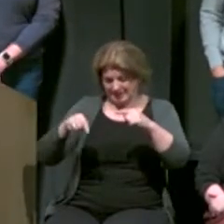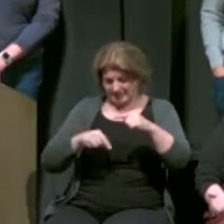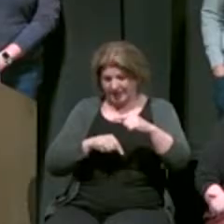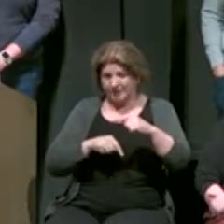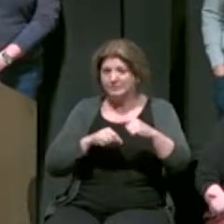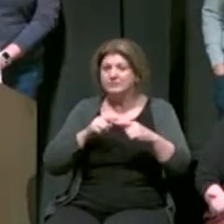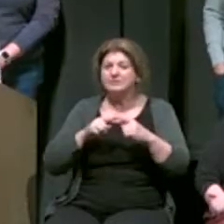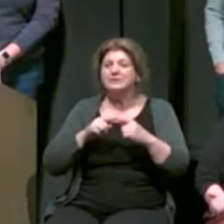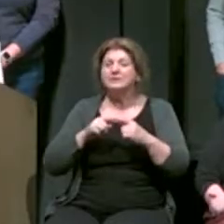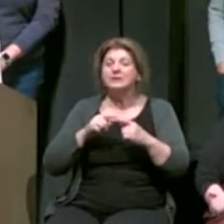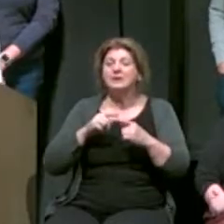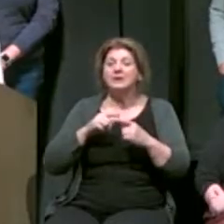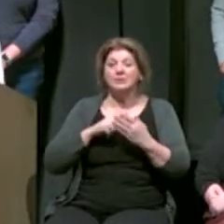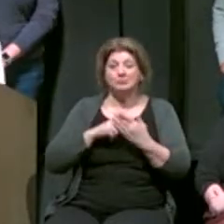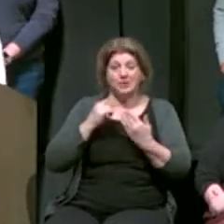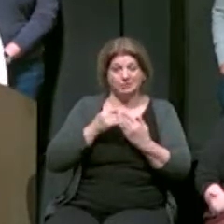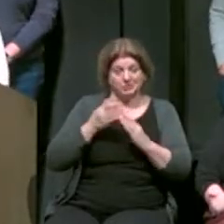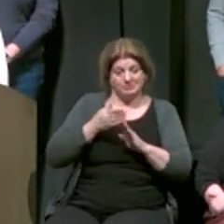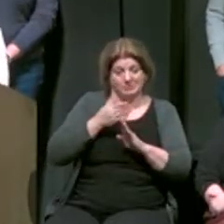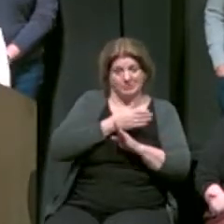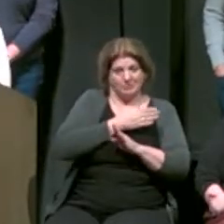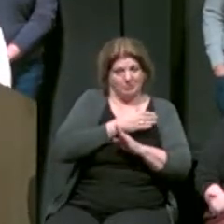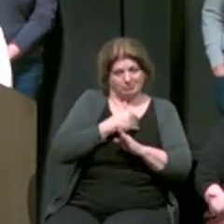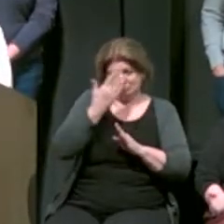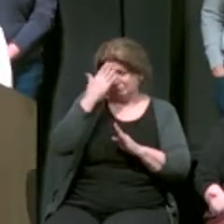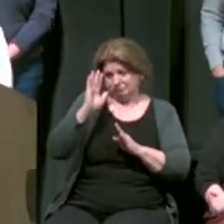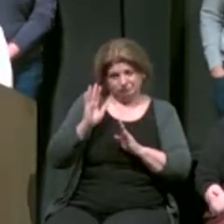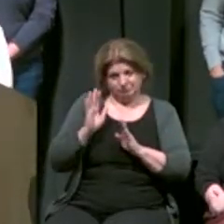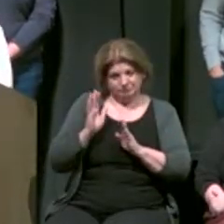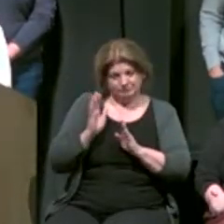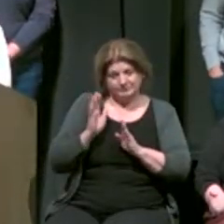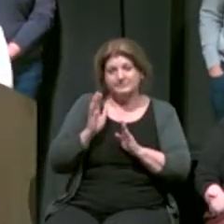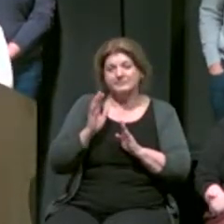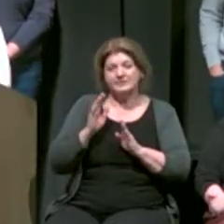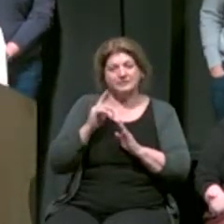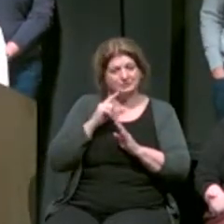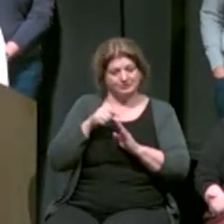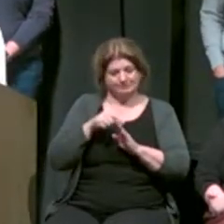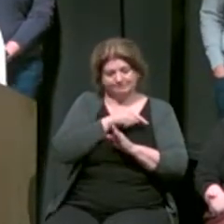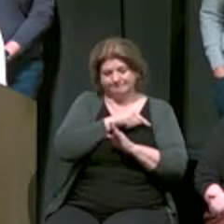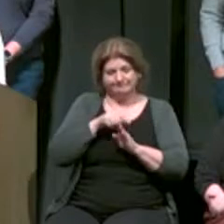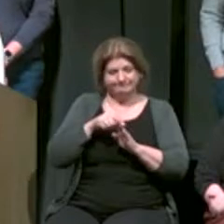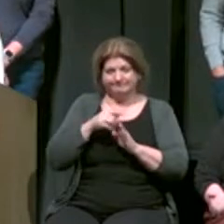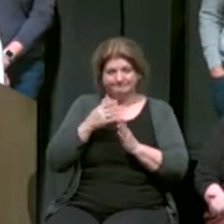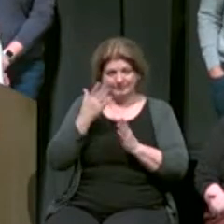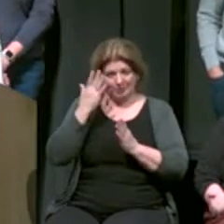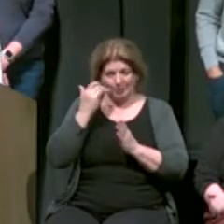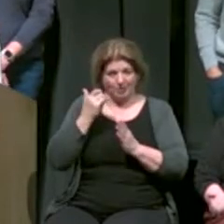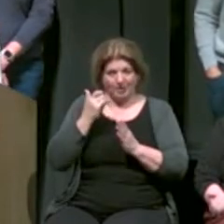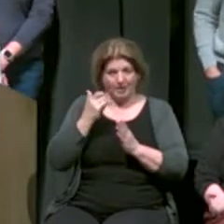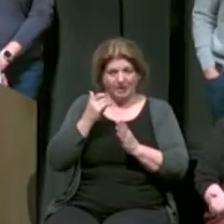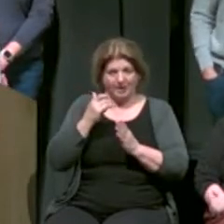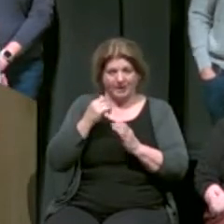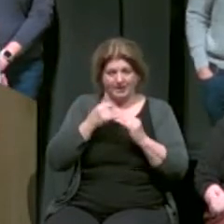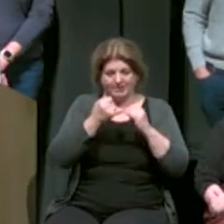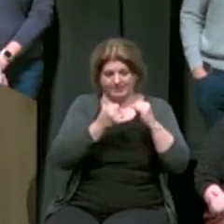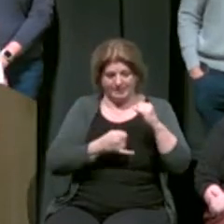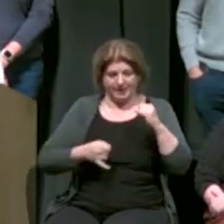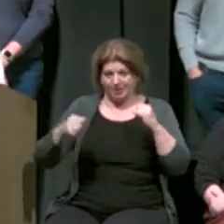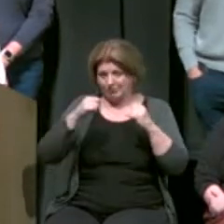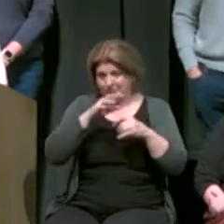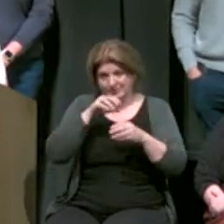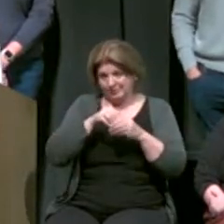like projects that are happened in that area or the extent of the area of concern, why that boundary was